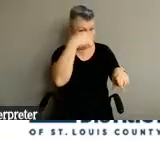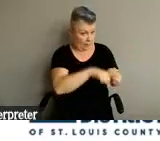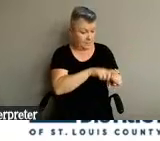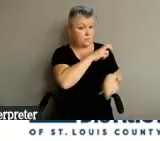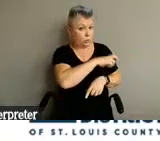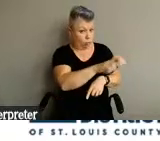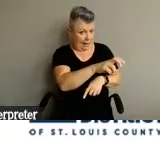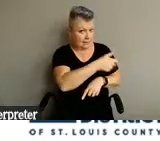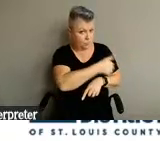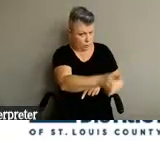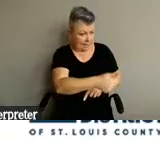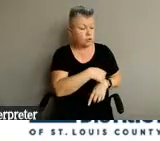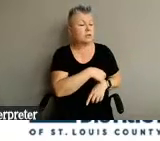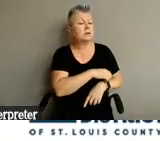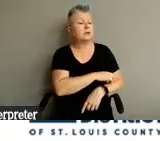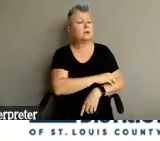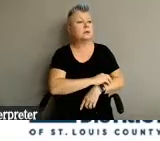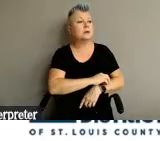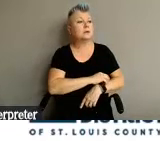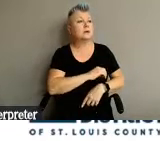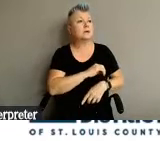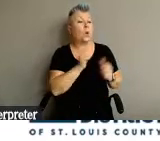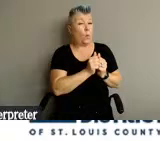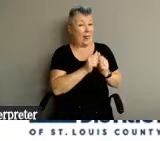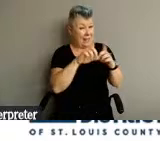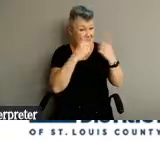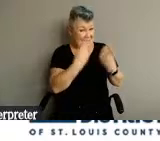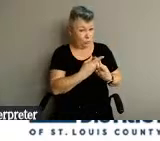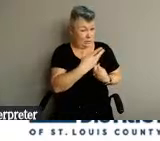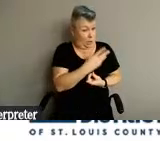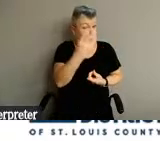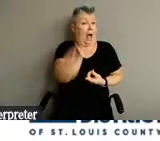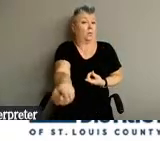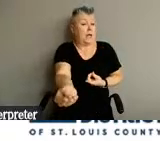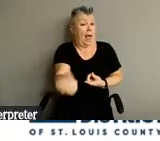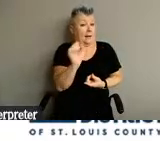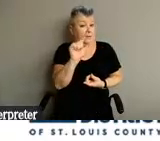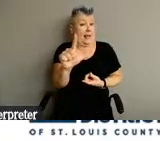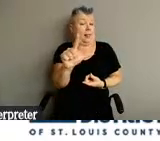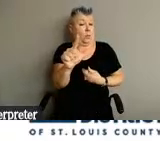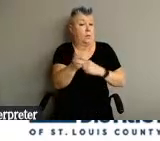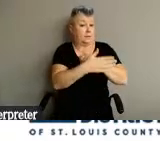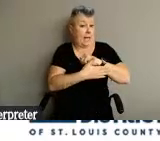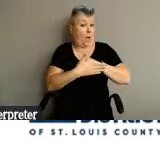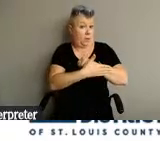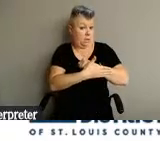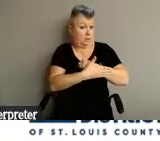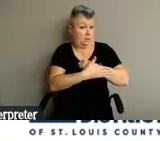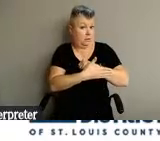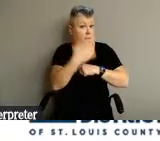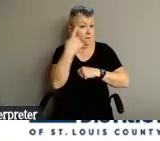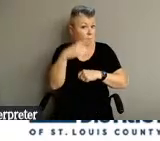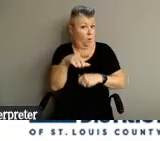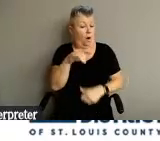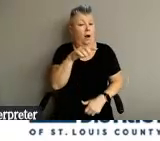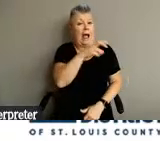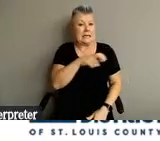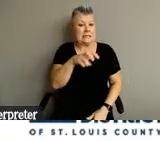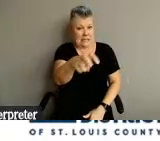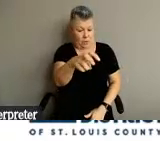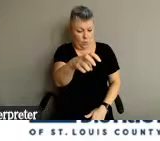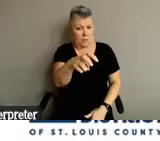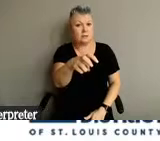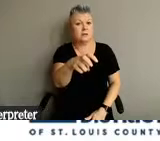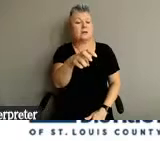as a related, additional agreements with districts outside of St. Louis County, and these are for itinerant